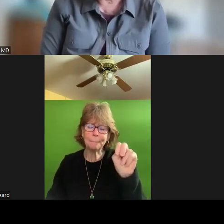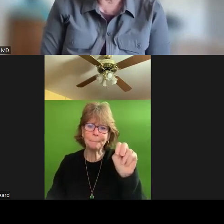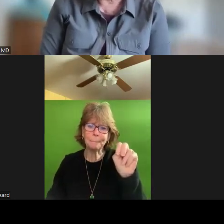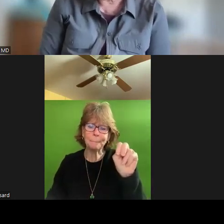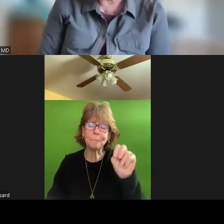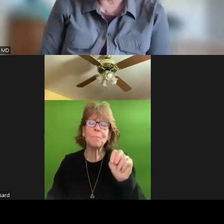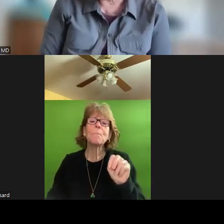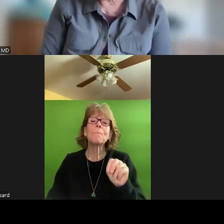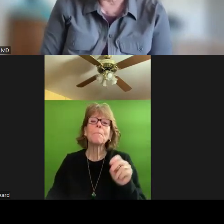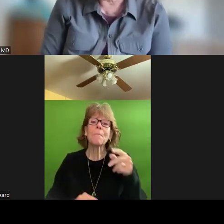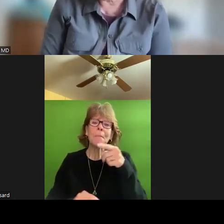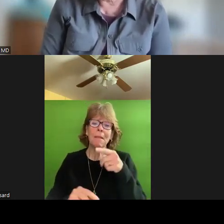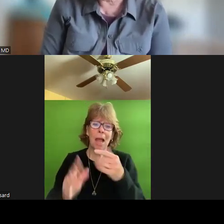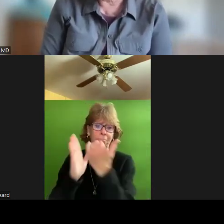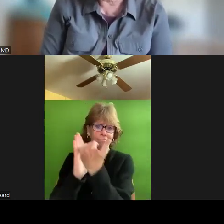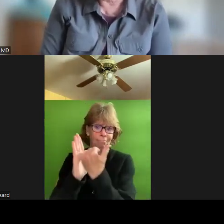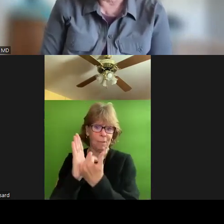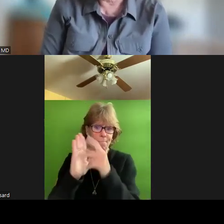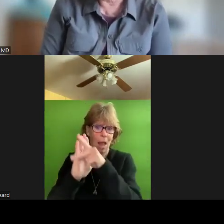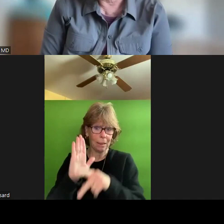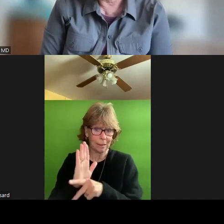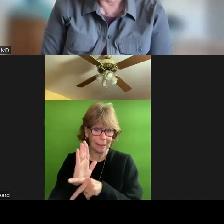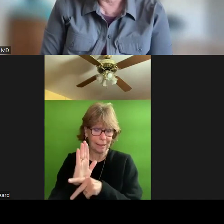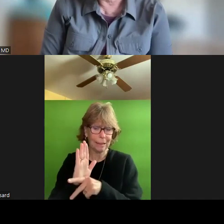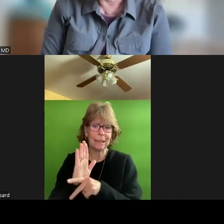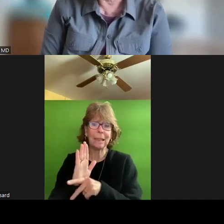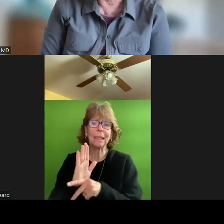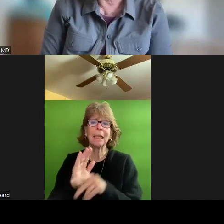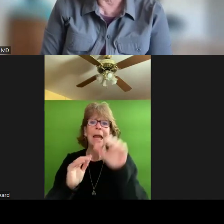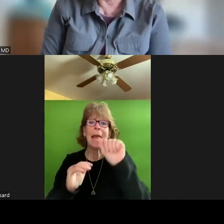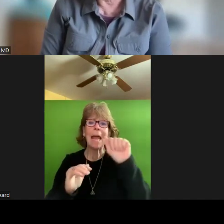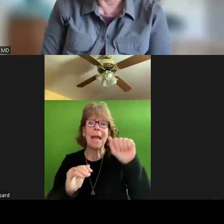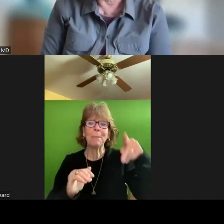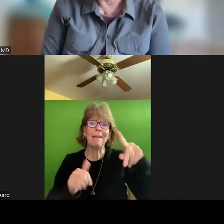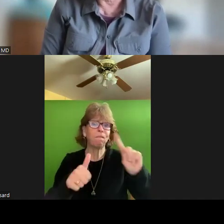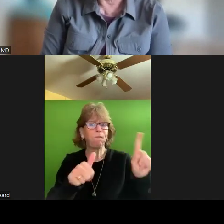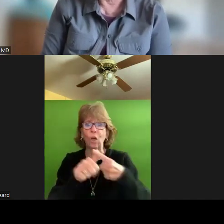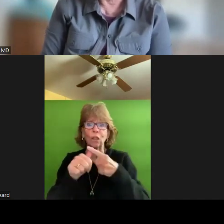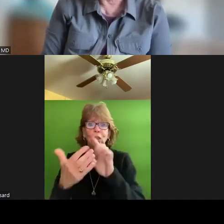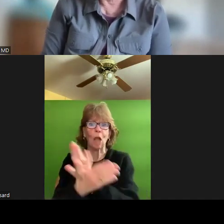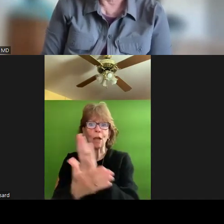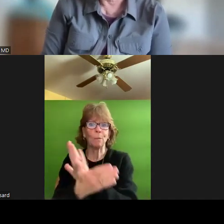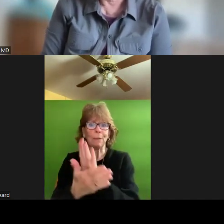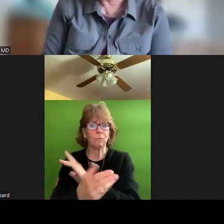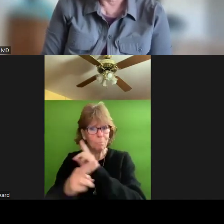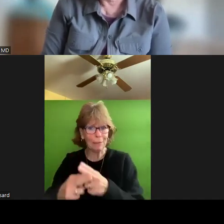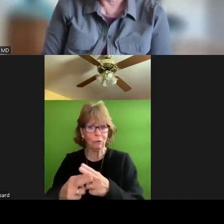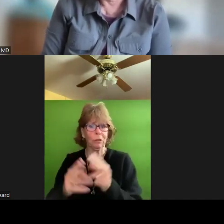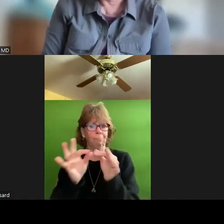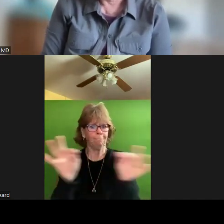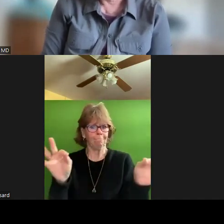The policy is the first document from the AAP to mention language deprivation.